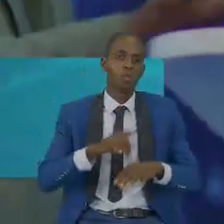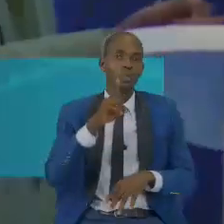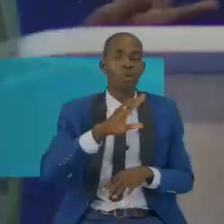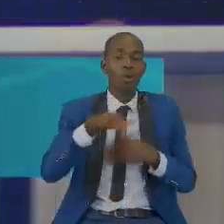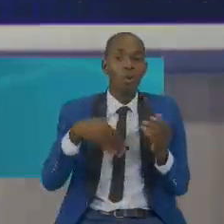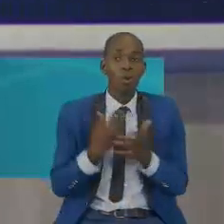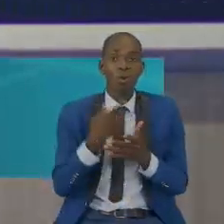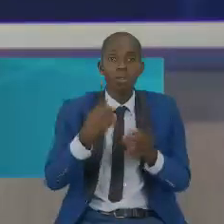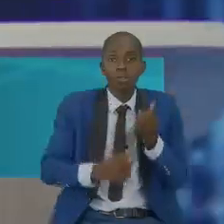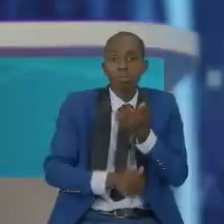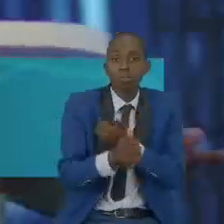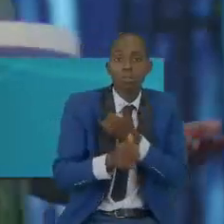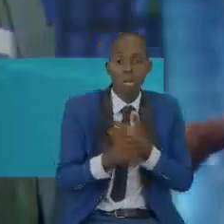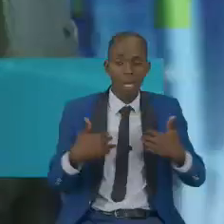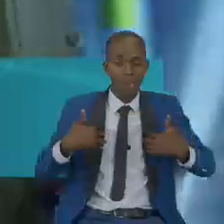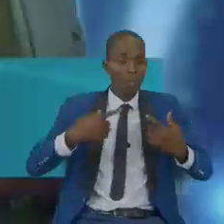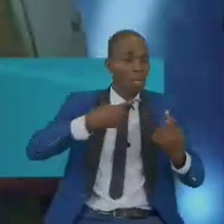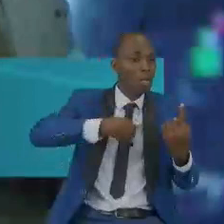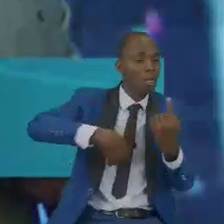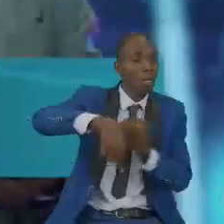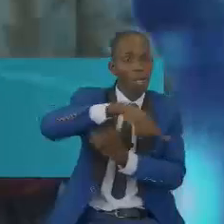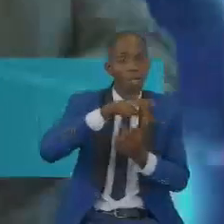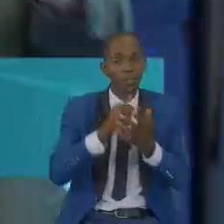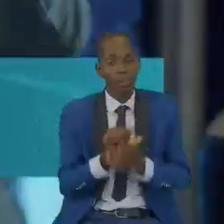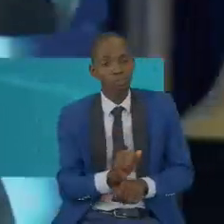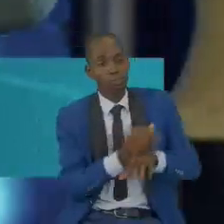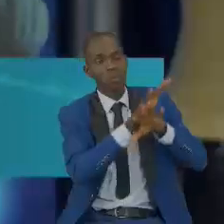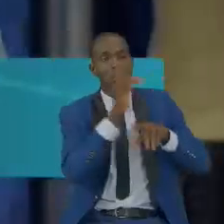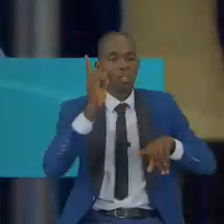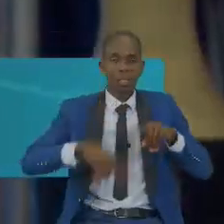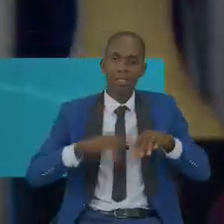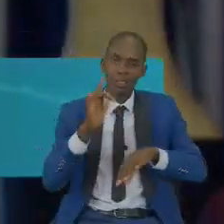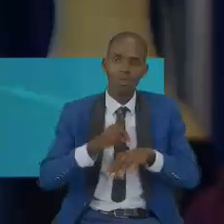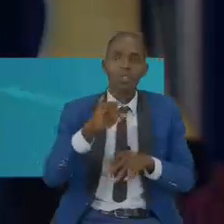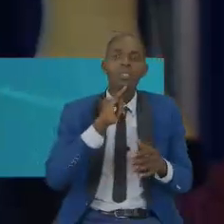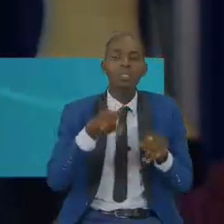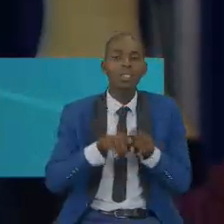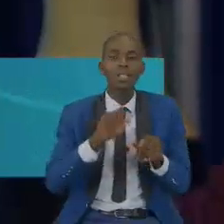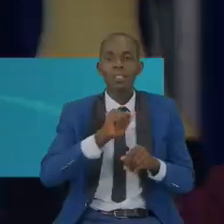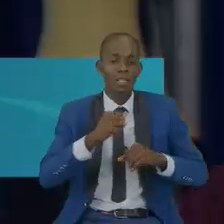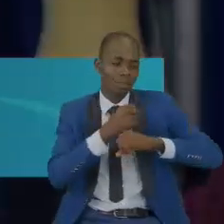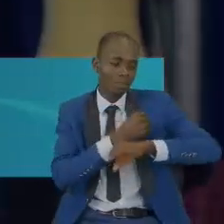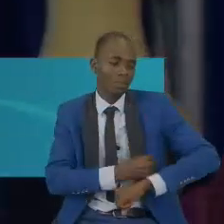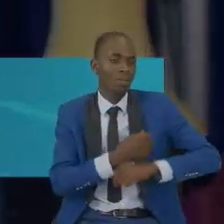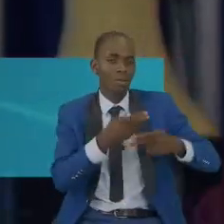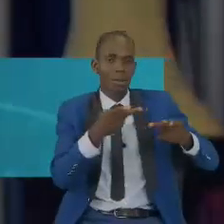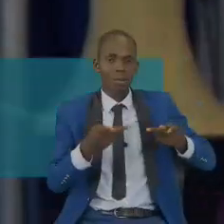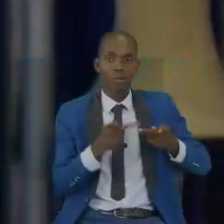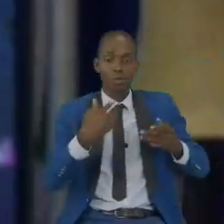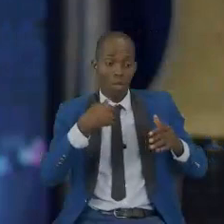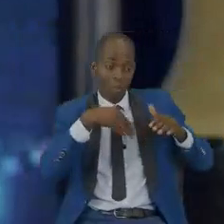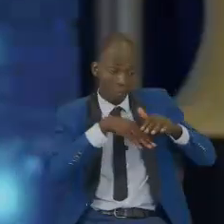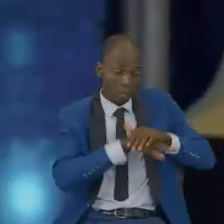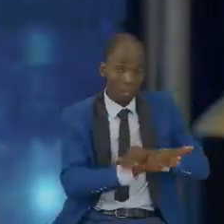around that cave will not affect you. It's a fortress, and you have entered in because